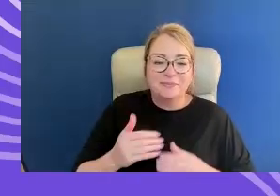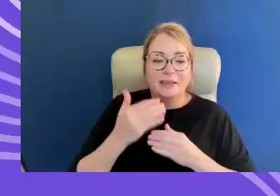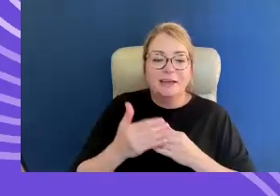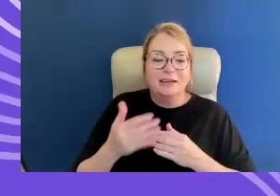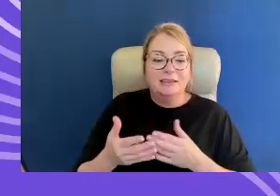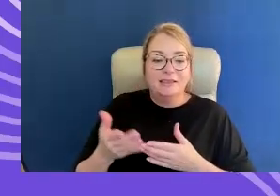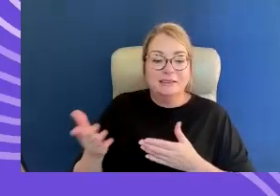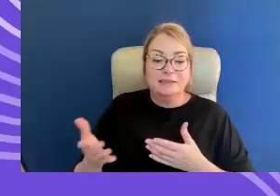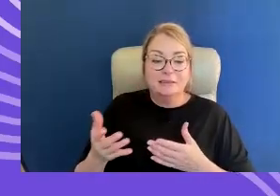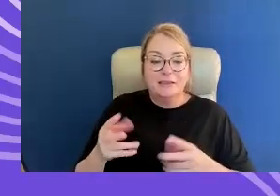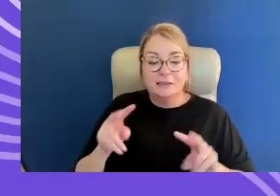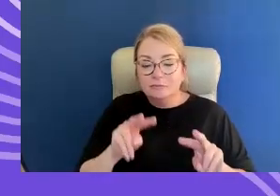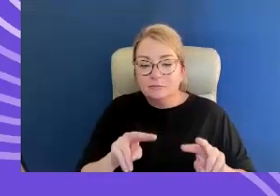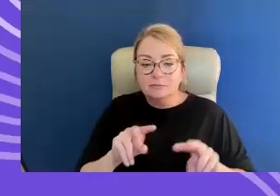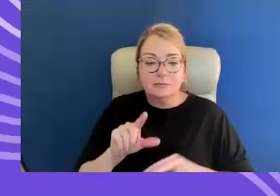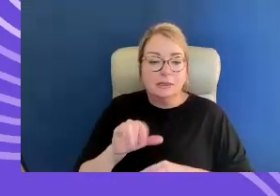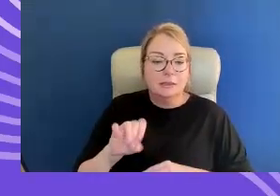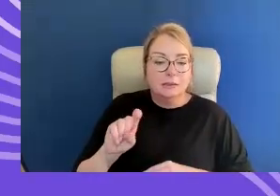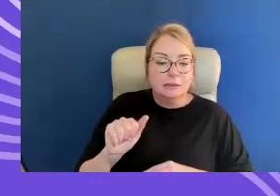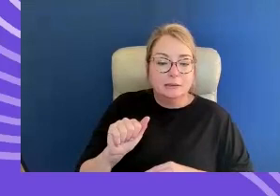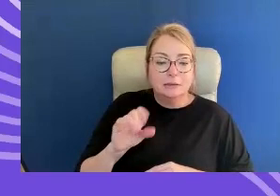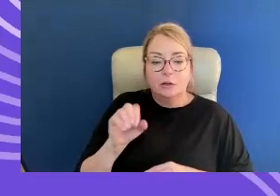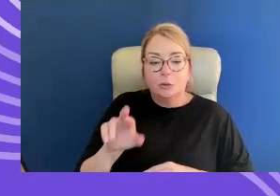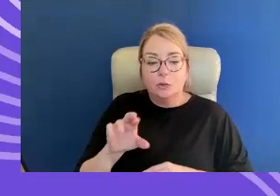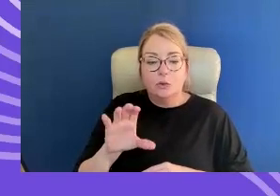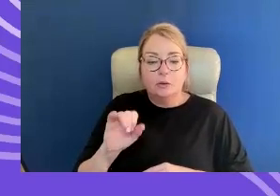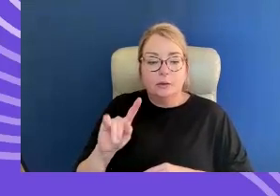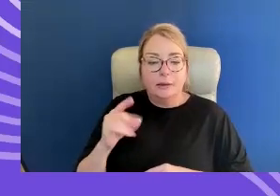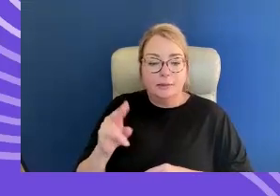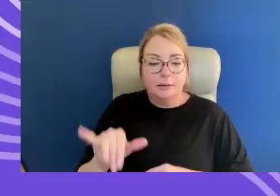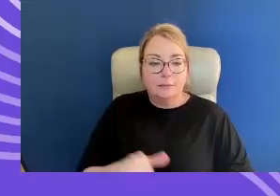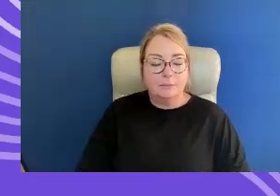to our chat. Lisa or Gabby?